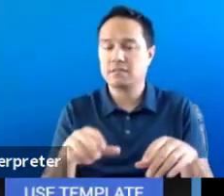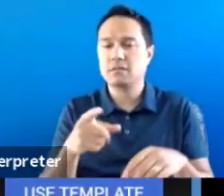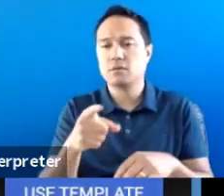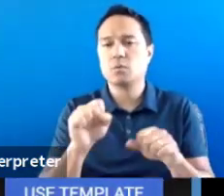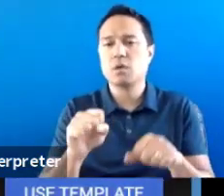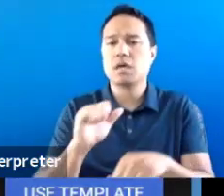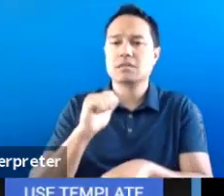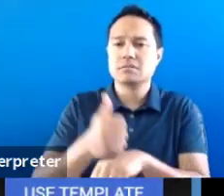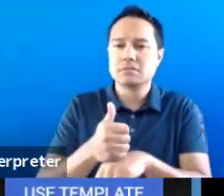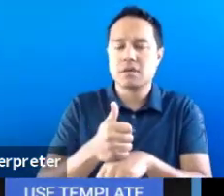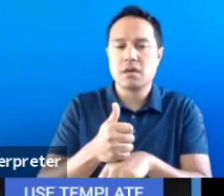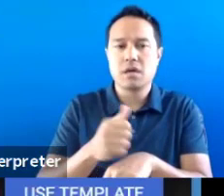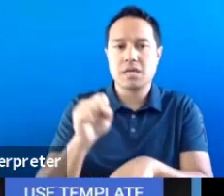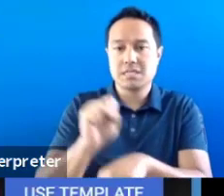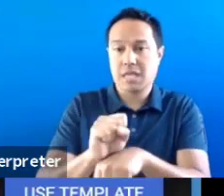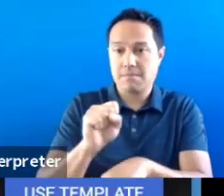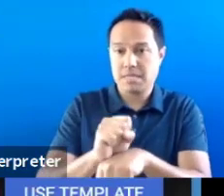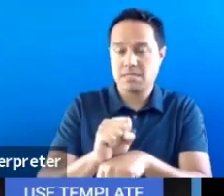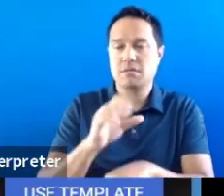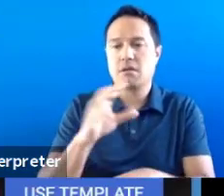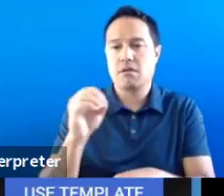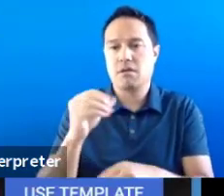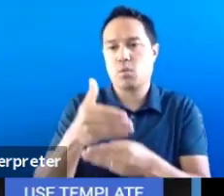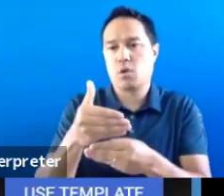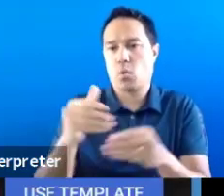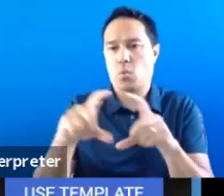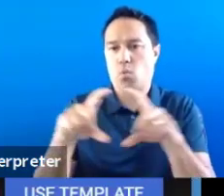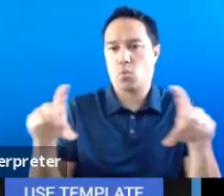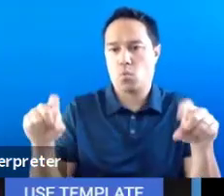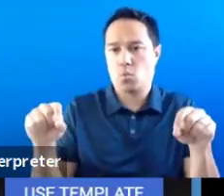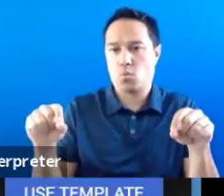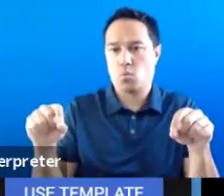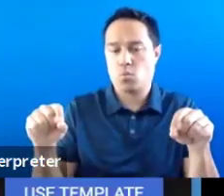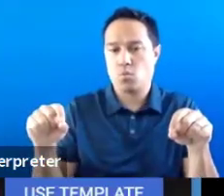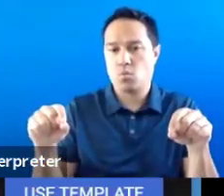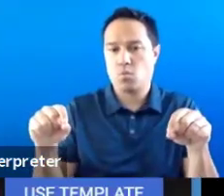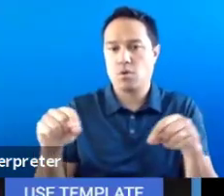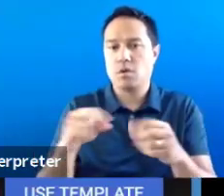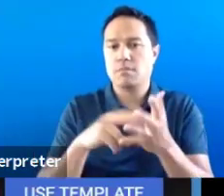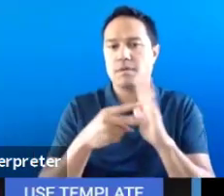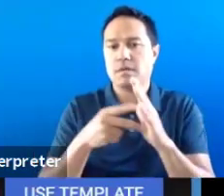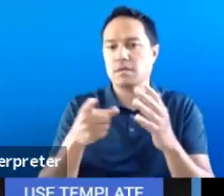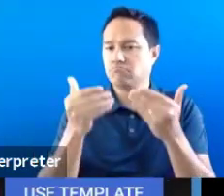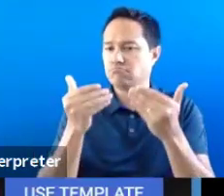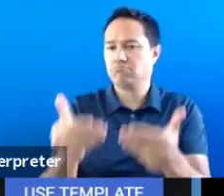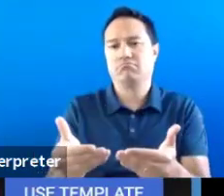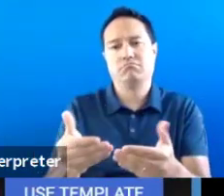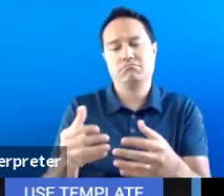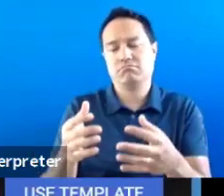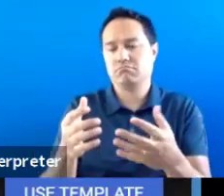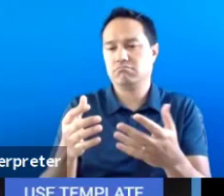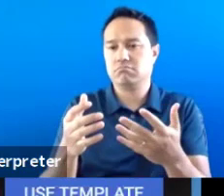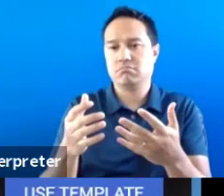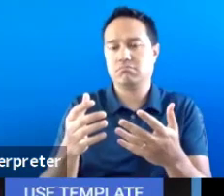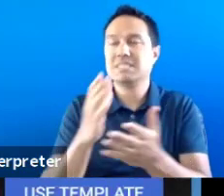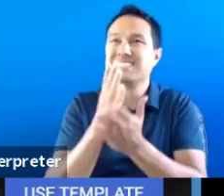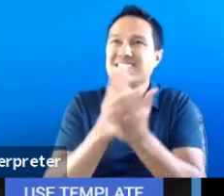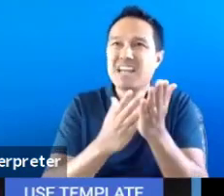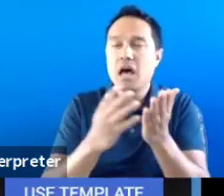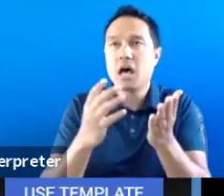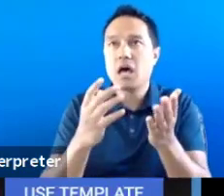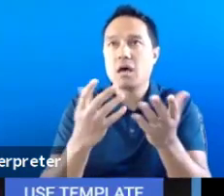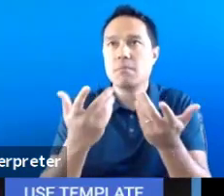assignment and a window. I would say, let them work on it. You know, some schools are having designated, like,